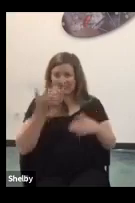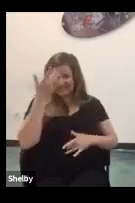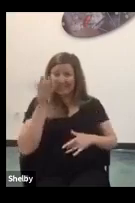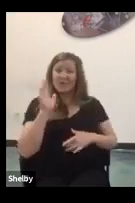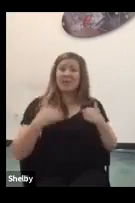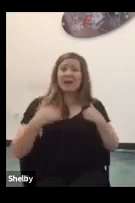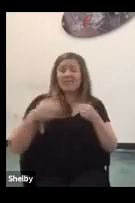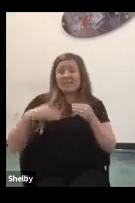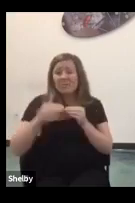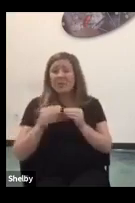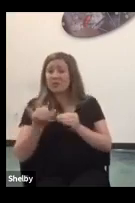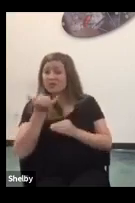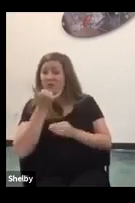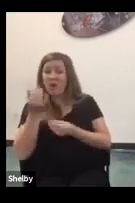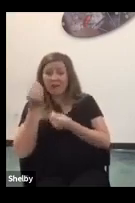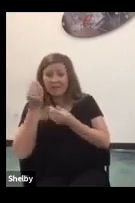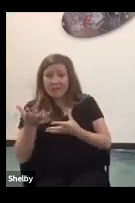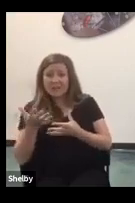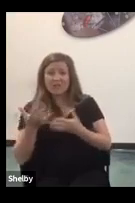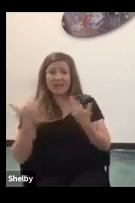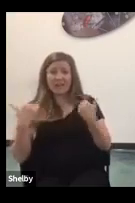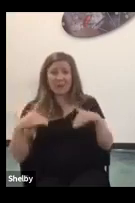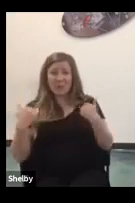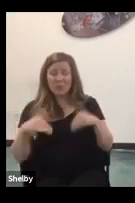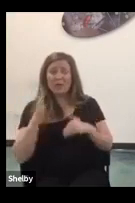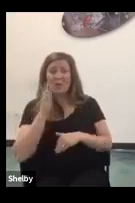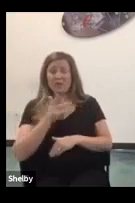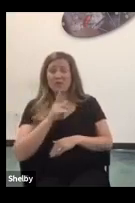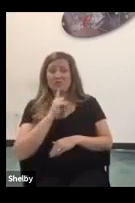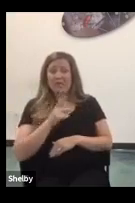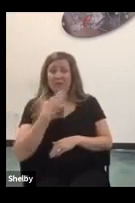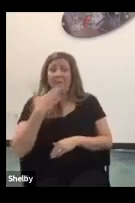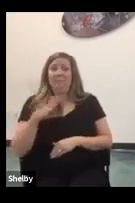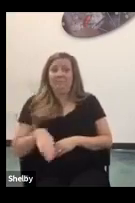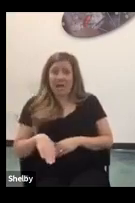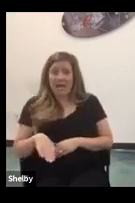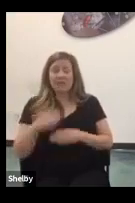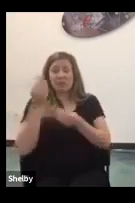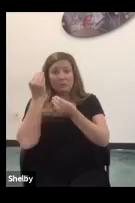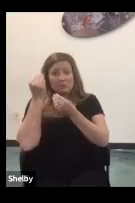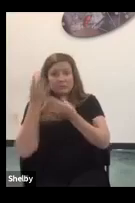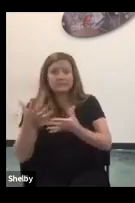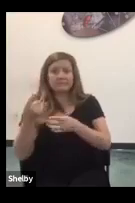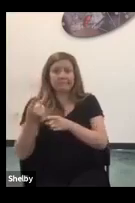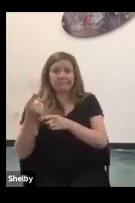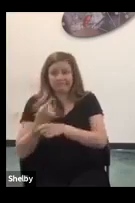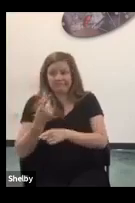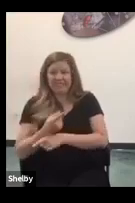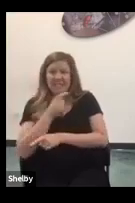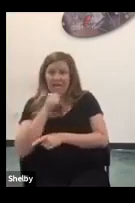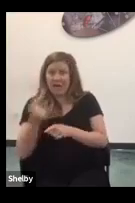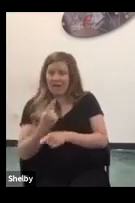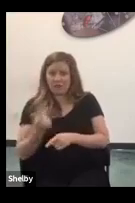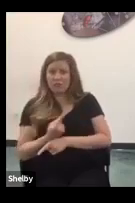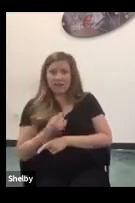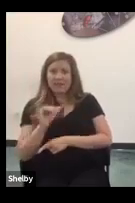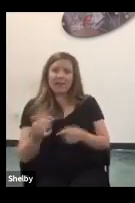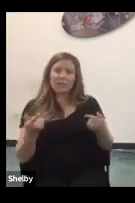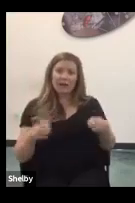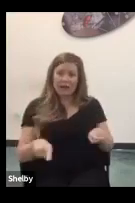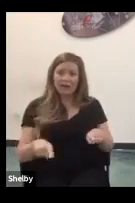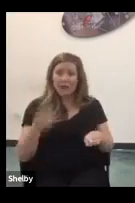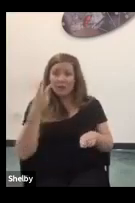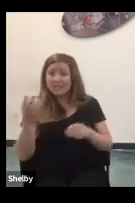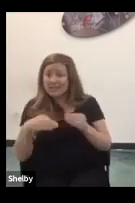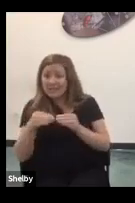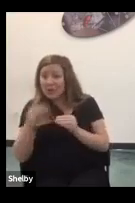very detrimental to give people inaccurate information, which is what could happen. And we would see more of that than we